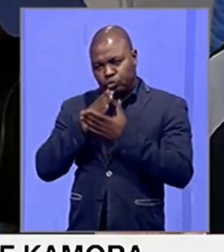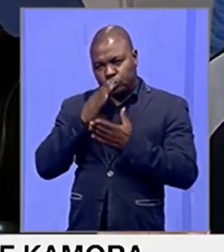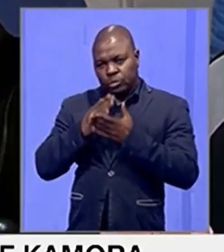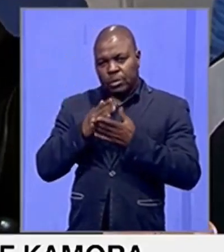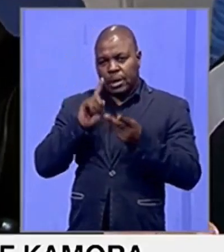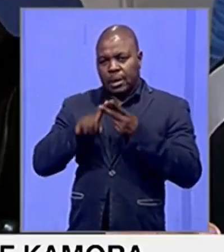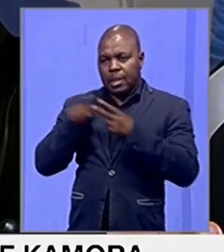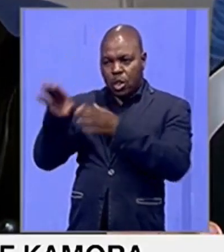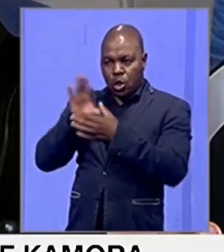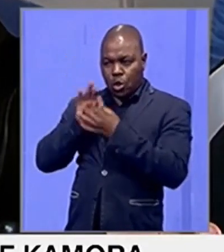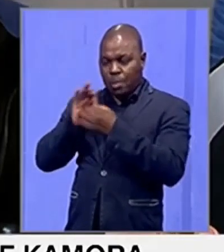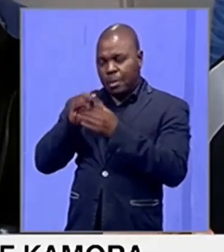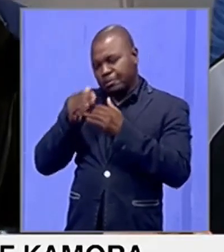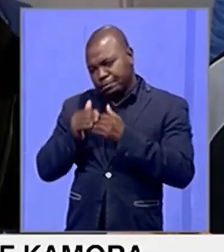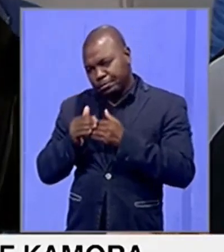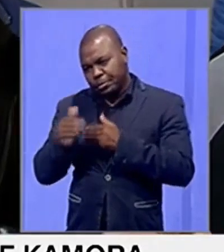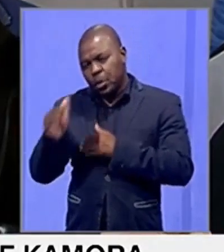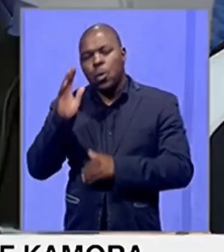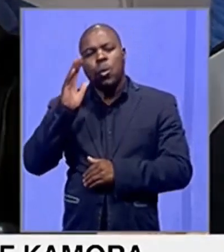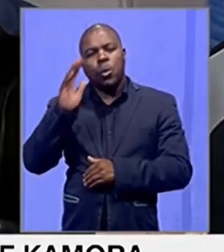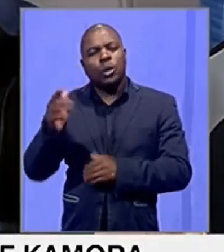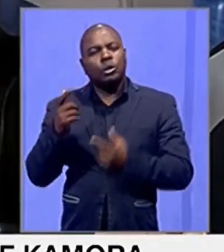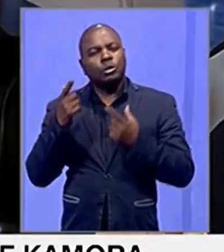will diligently